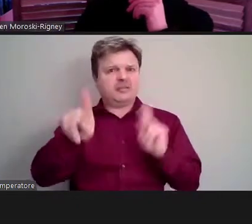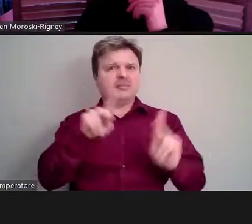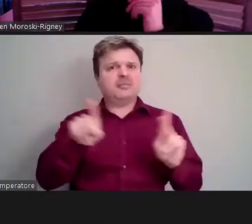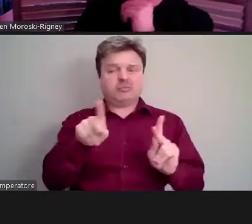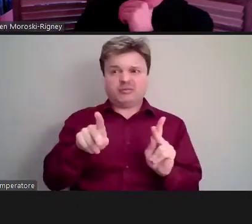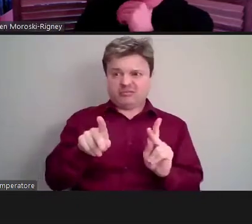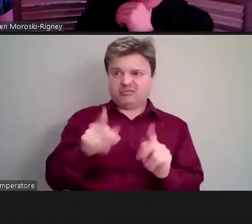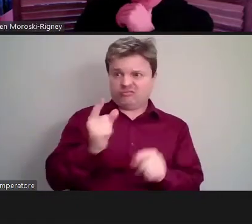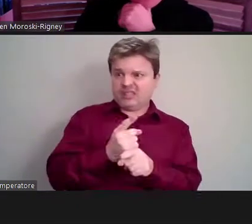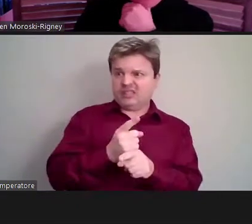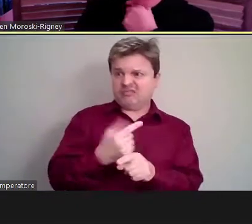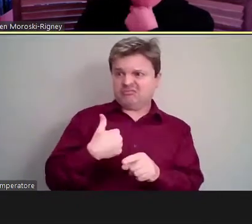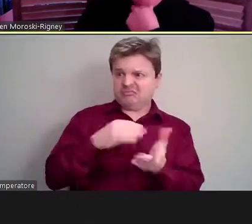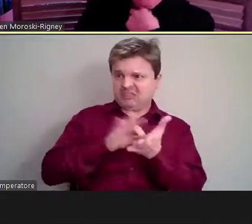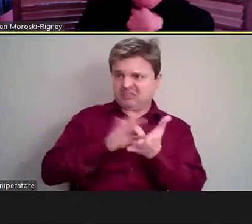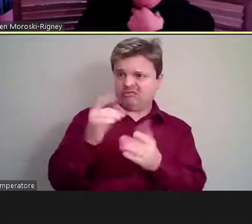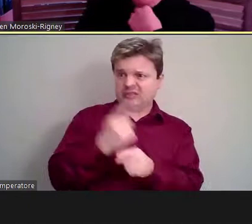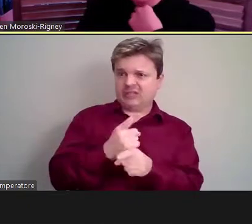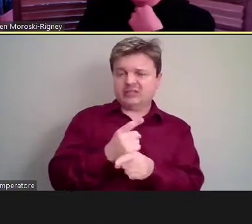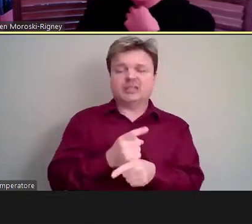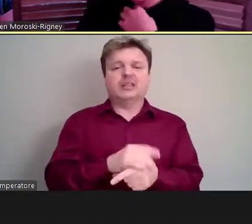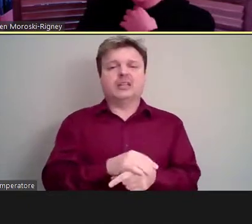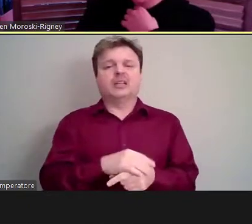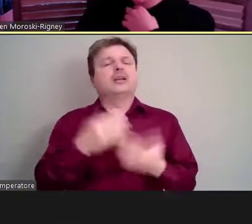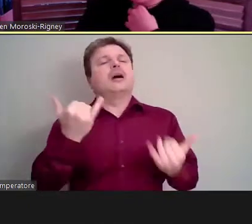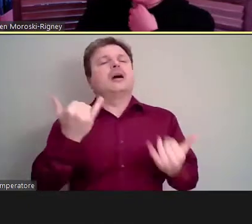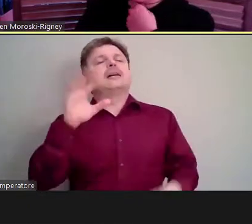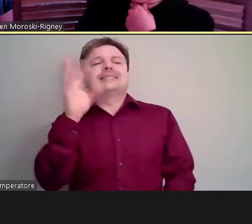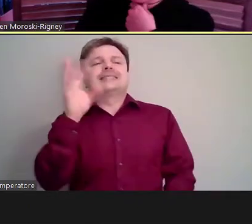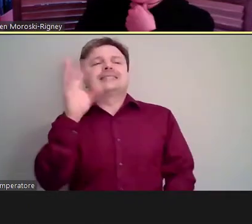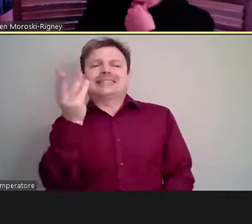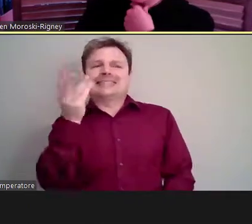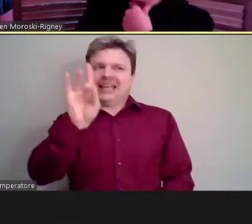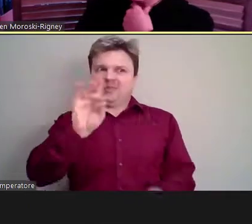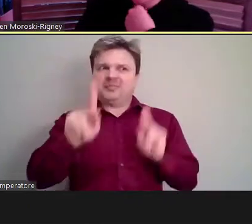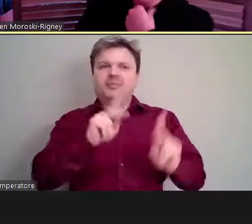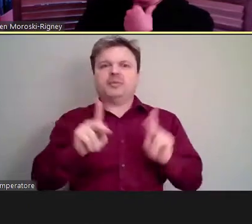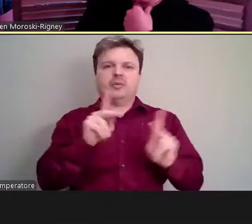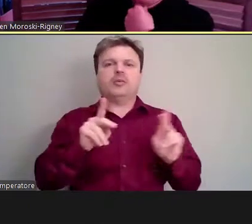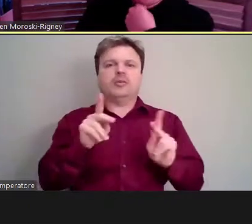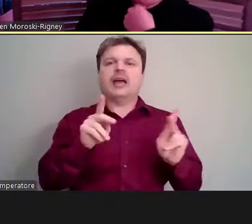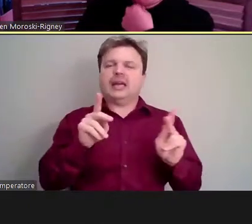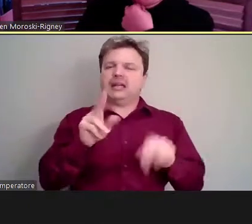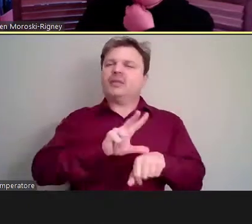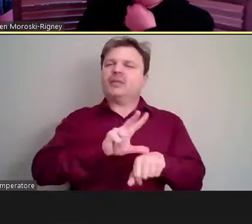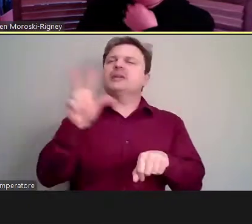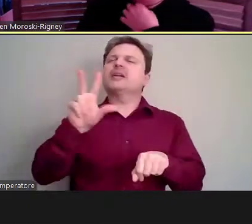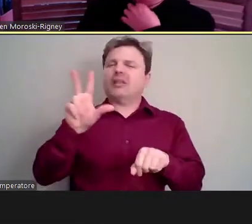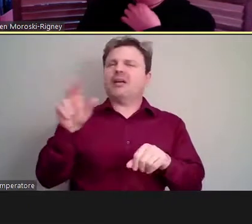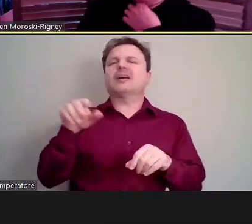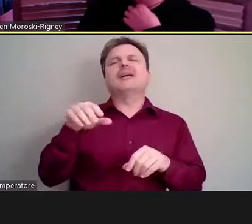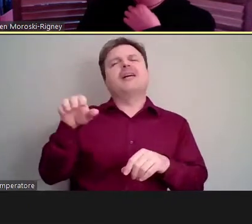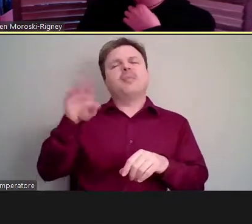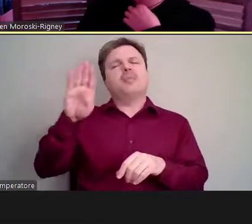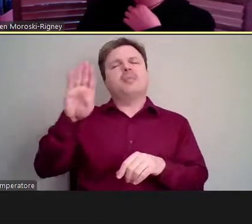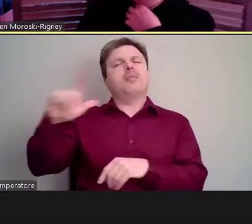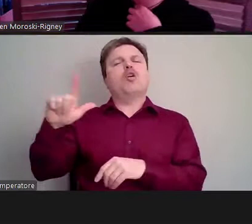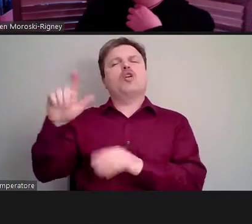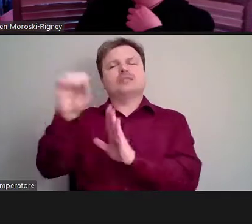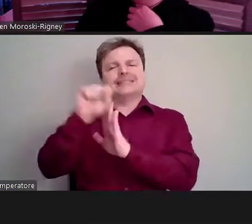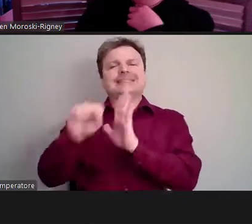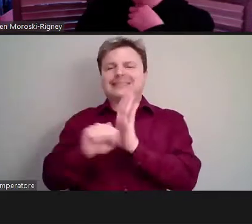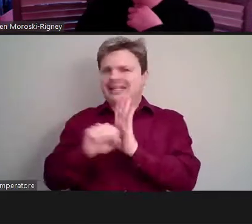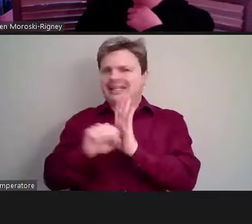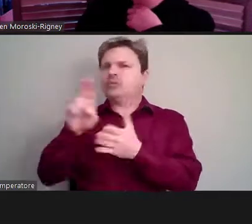right? Currently at 68, and the number might climb a bit at 3 since folks from Ball State might join us.